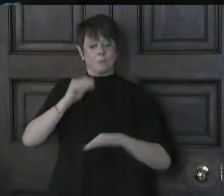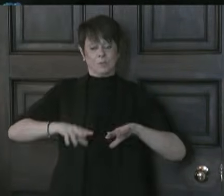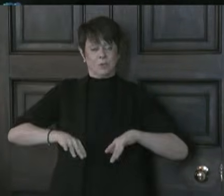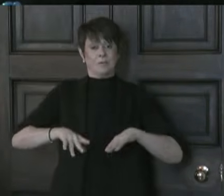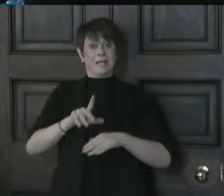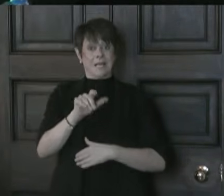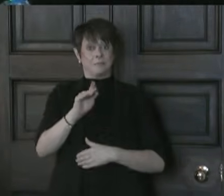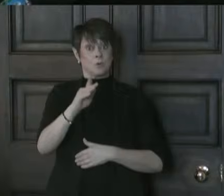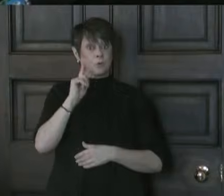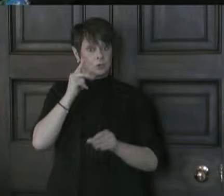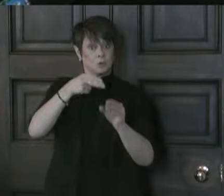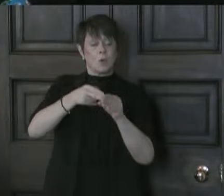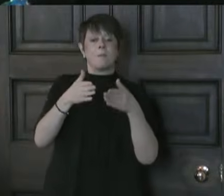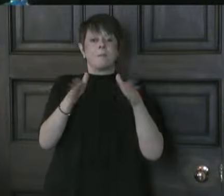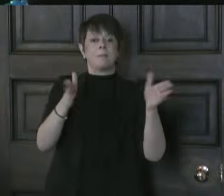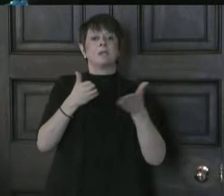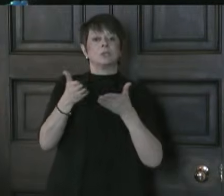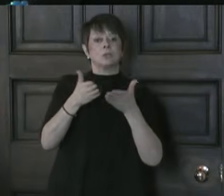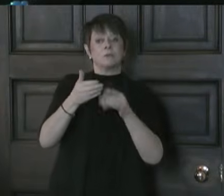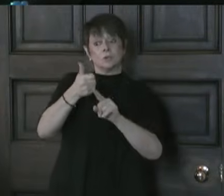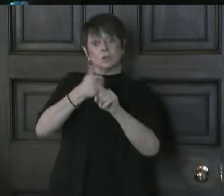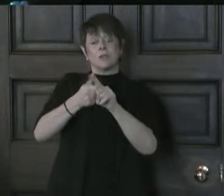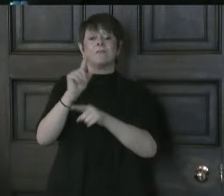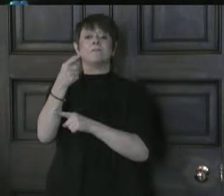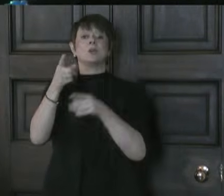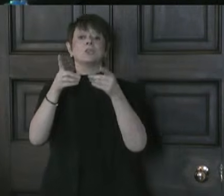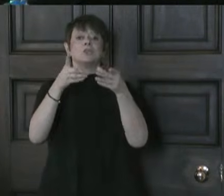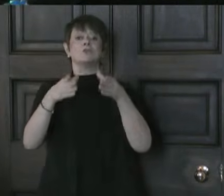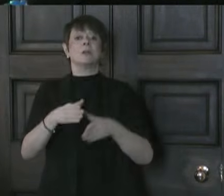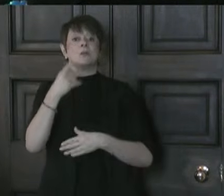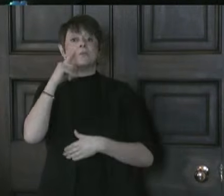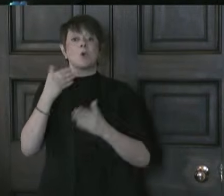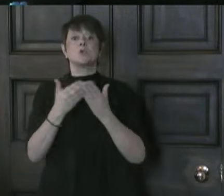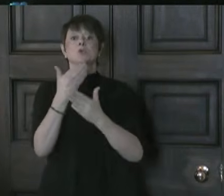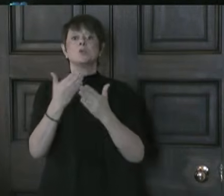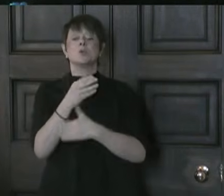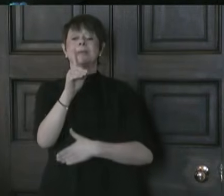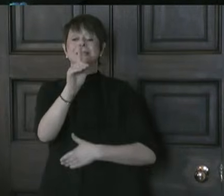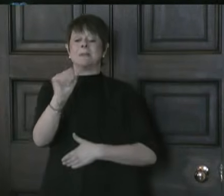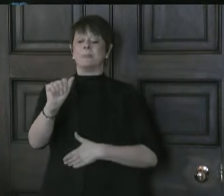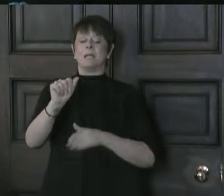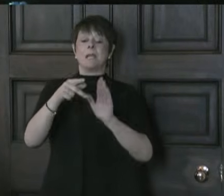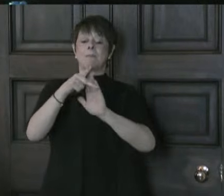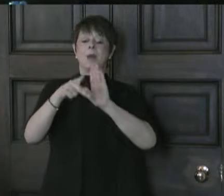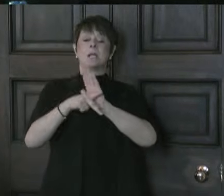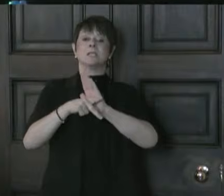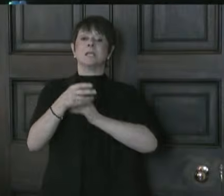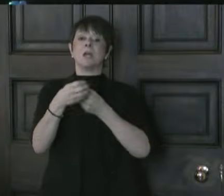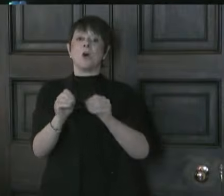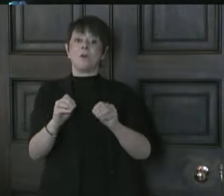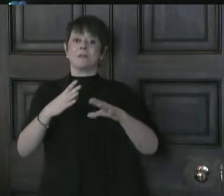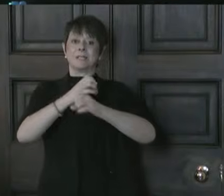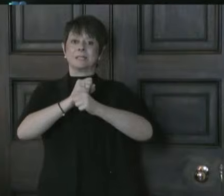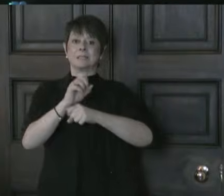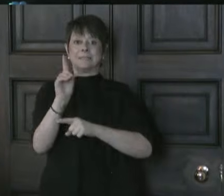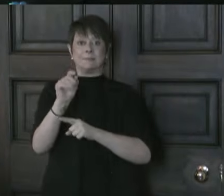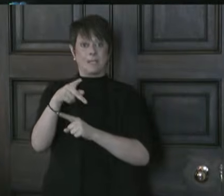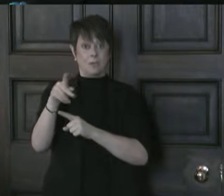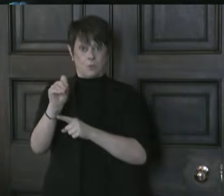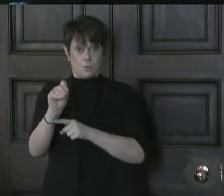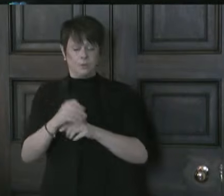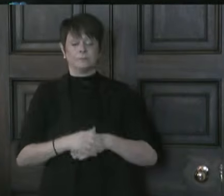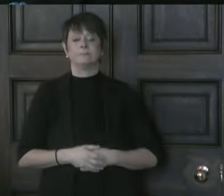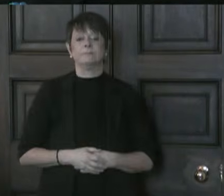public service as the first director of a new disability policy office. Ms. Reed brought